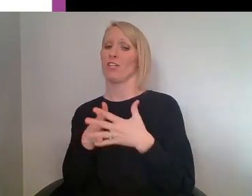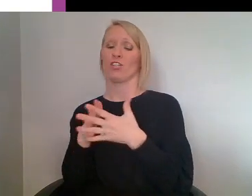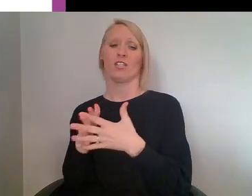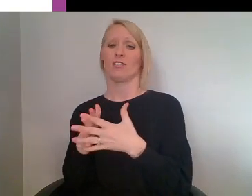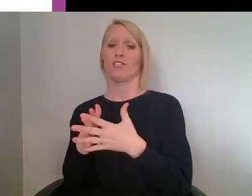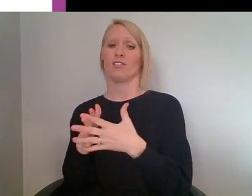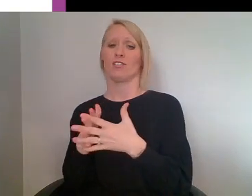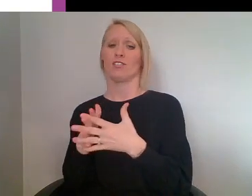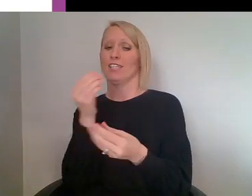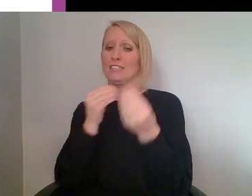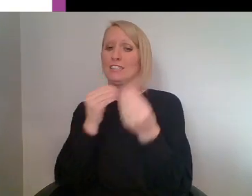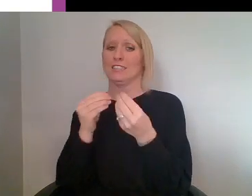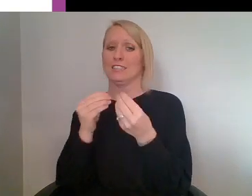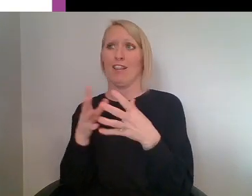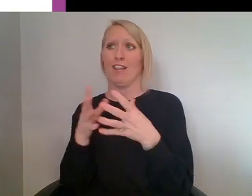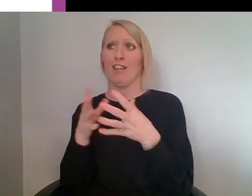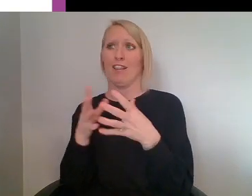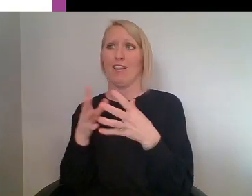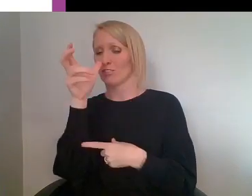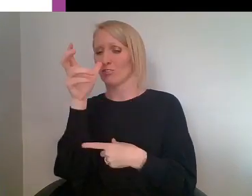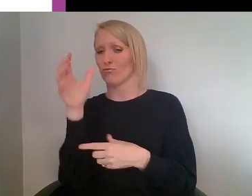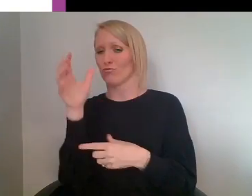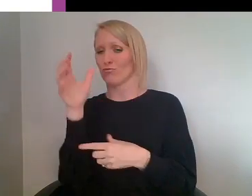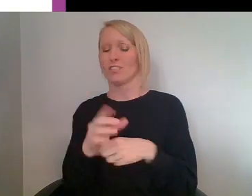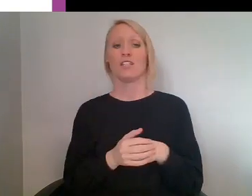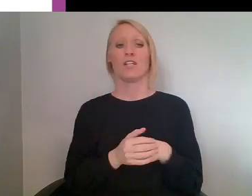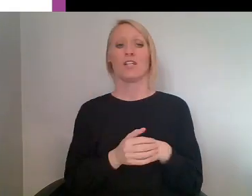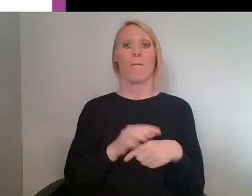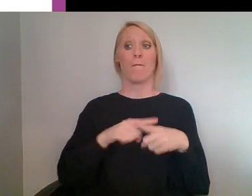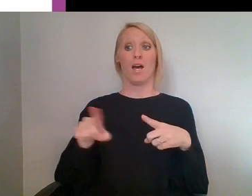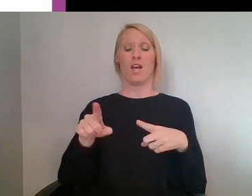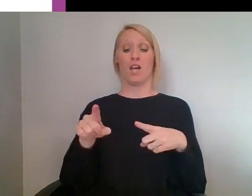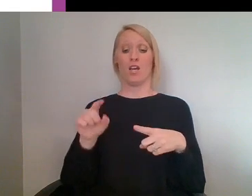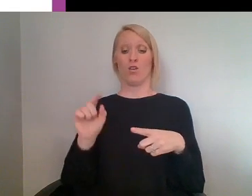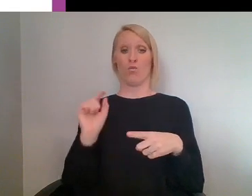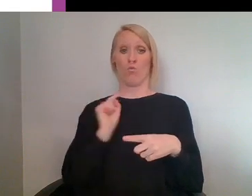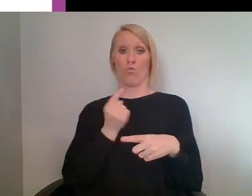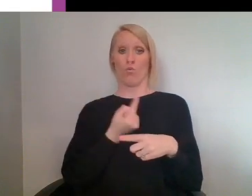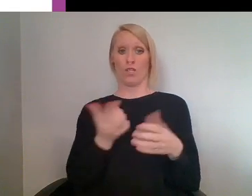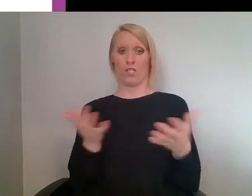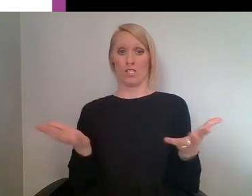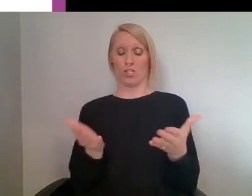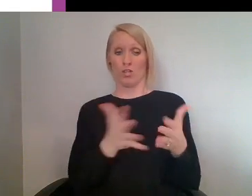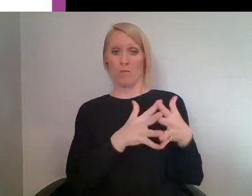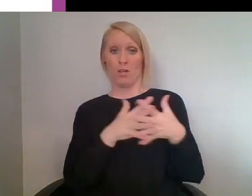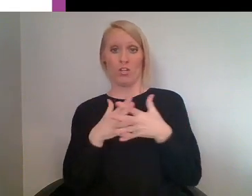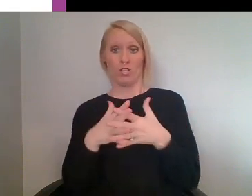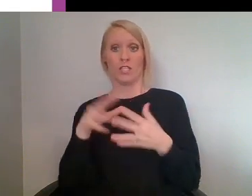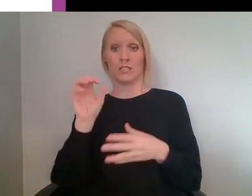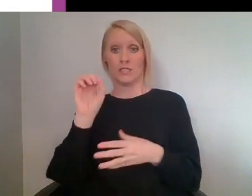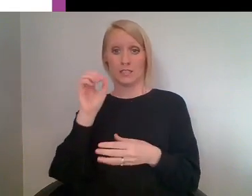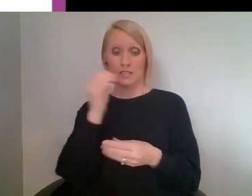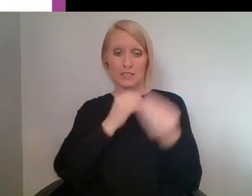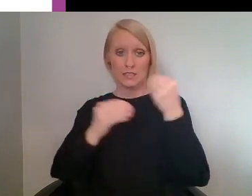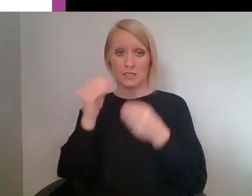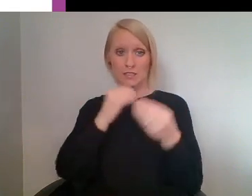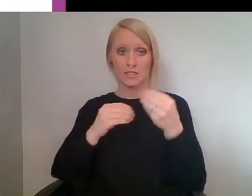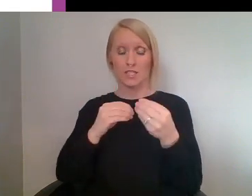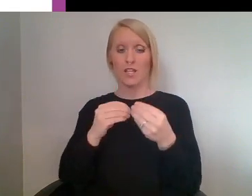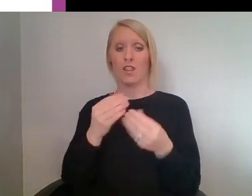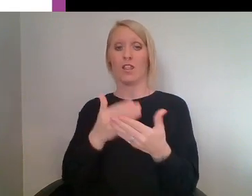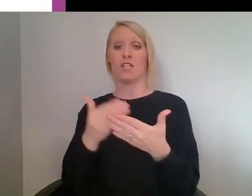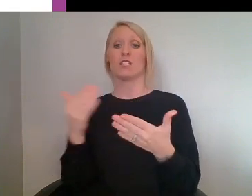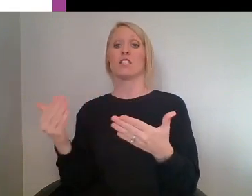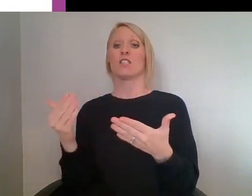on bug eating, but we eat things that eat bugs. So a primary consumer is that these eat producers, so they eat the